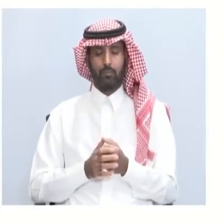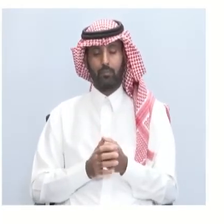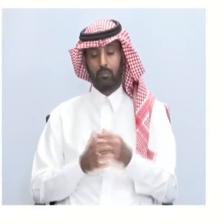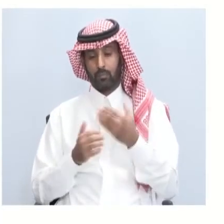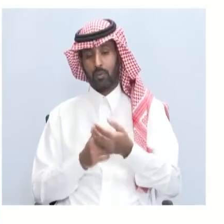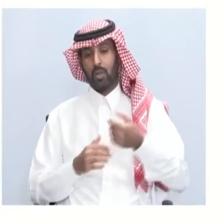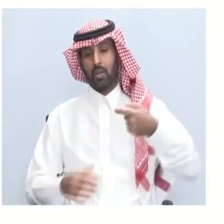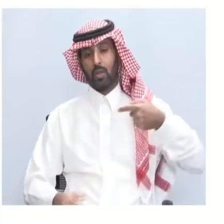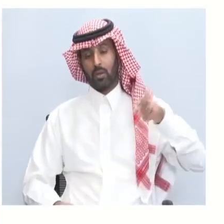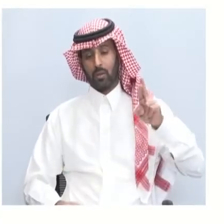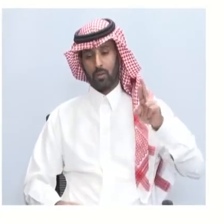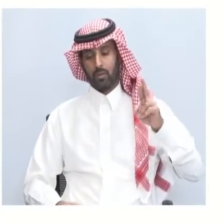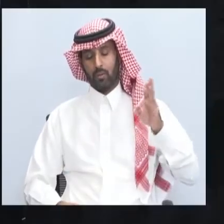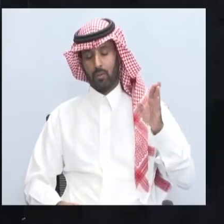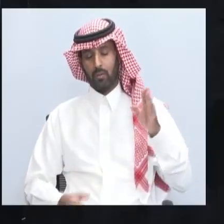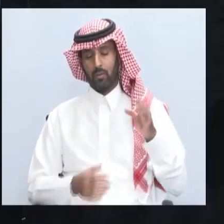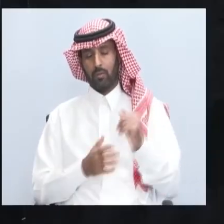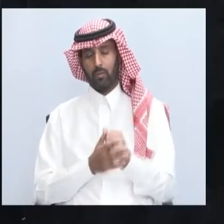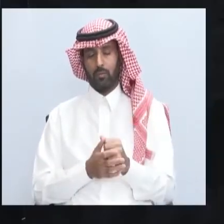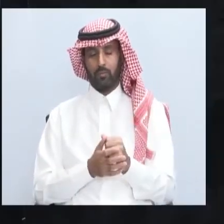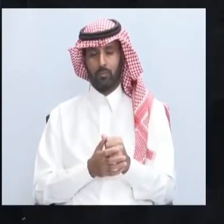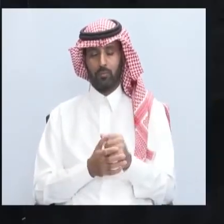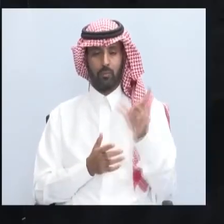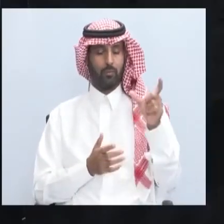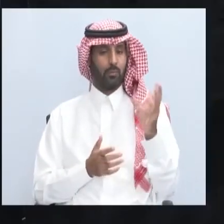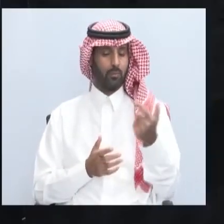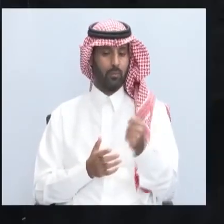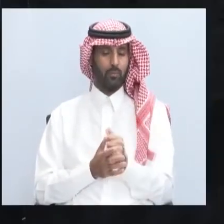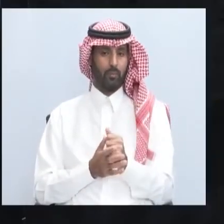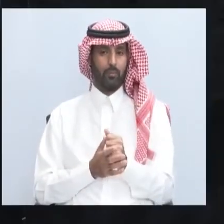R-V-S-E-I-N-O. Can you tell the correct word here?